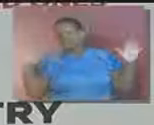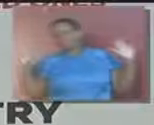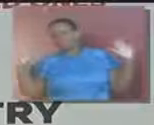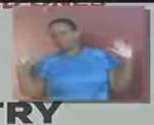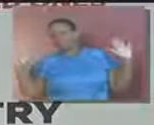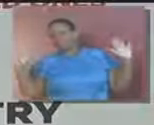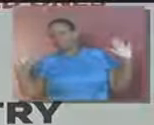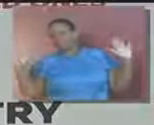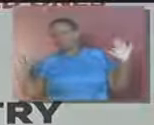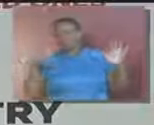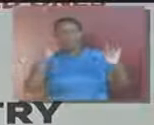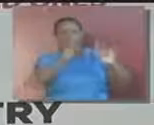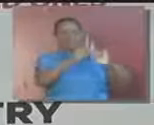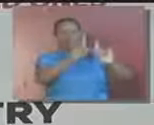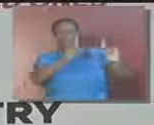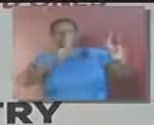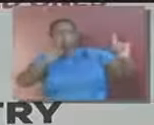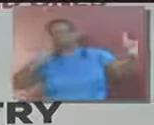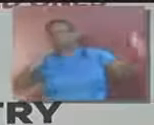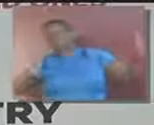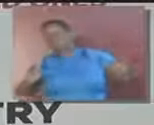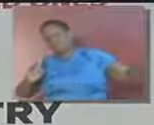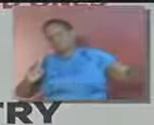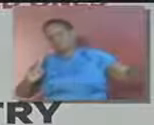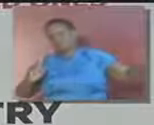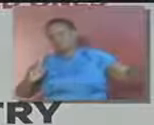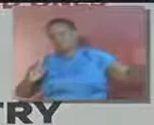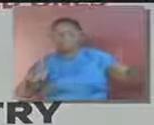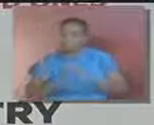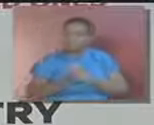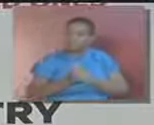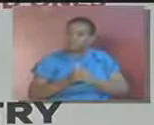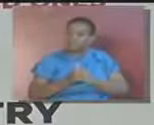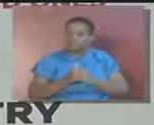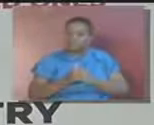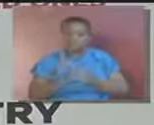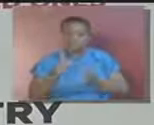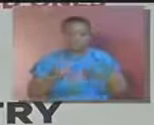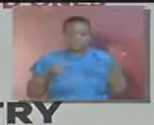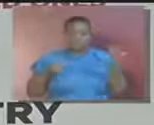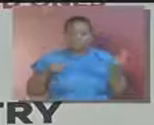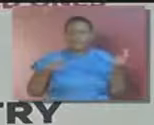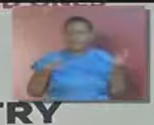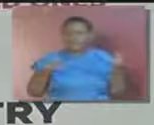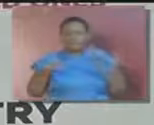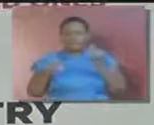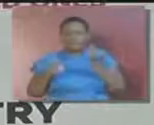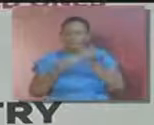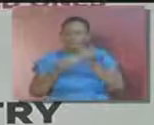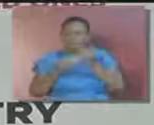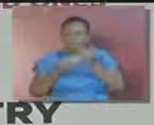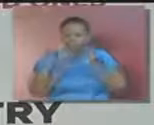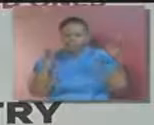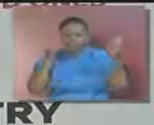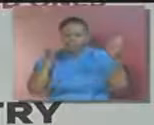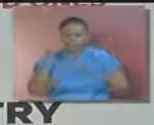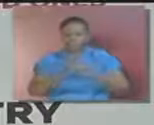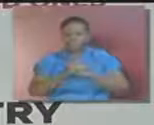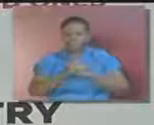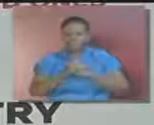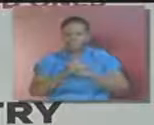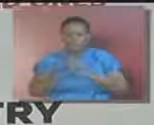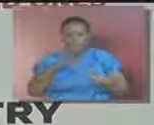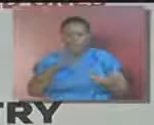with what I notice, and this is just my anecdotal experience, the number of people who are either